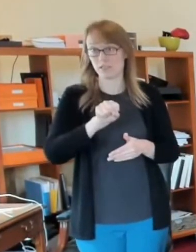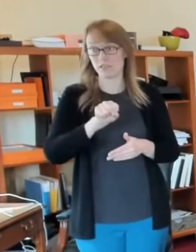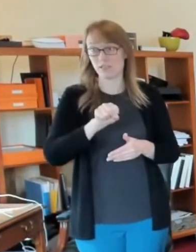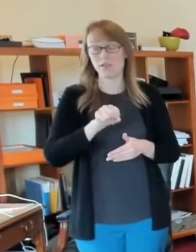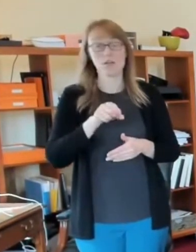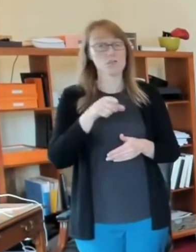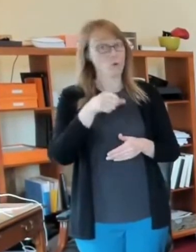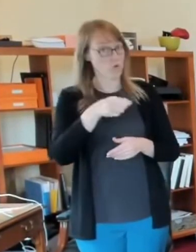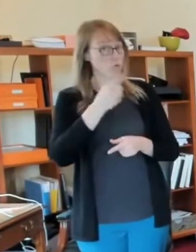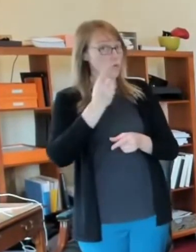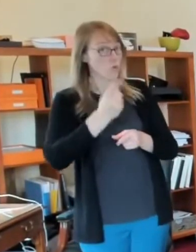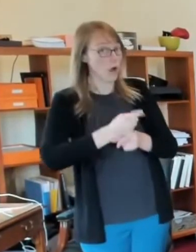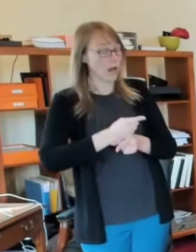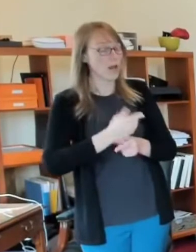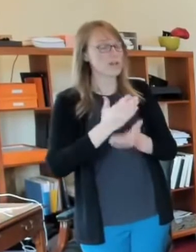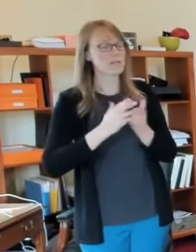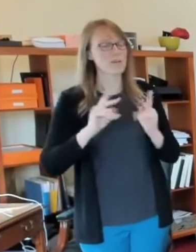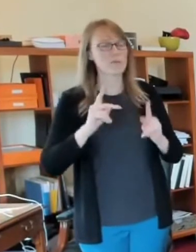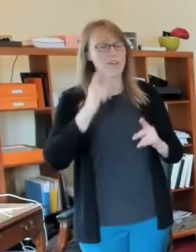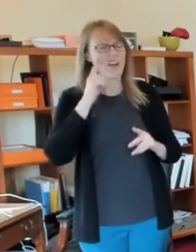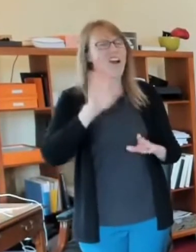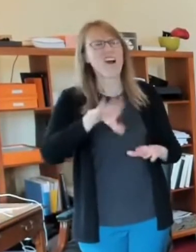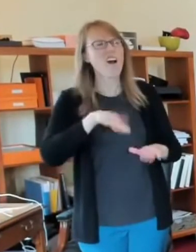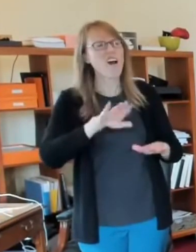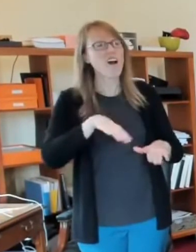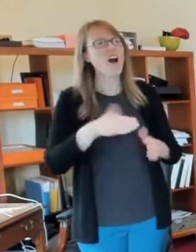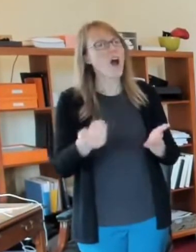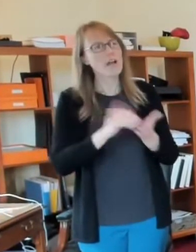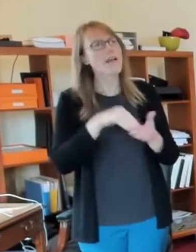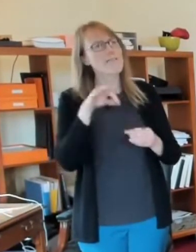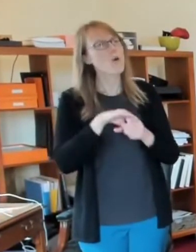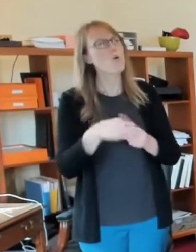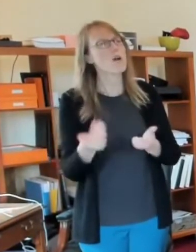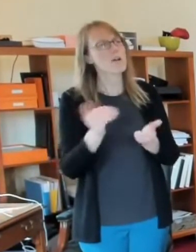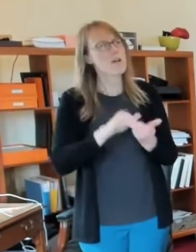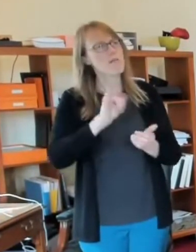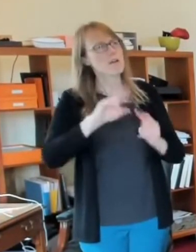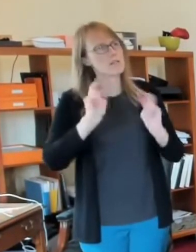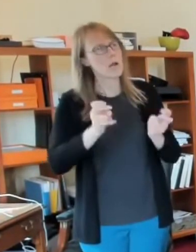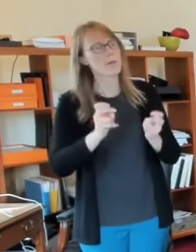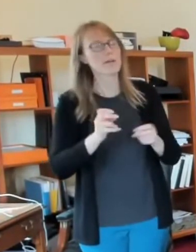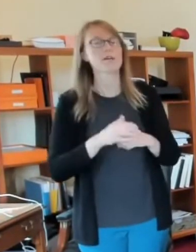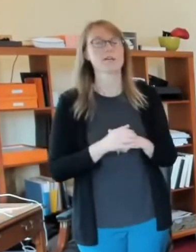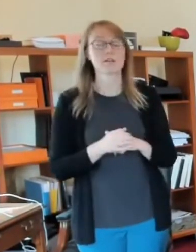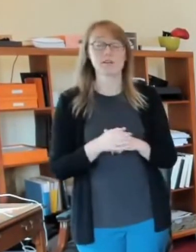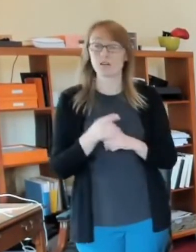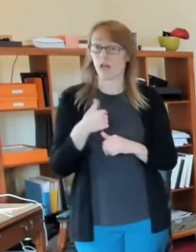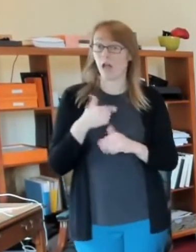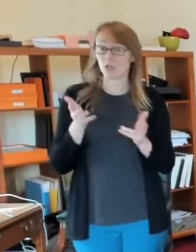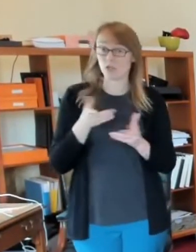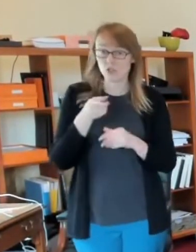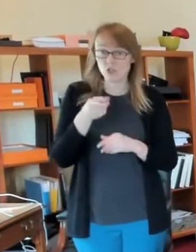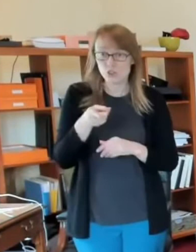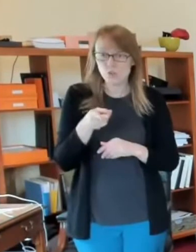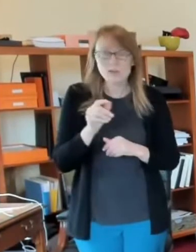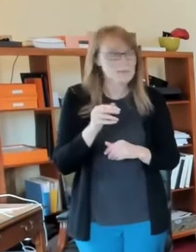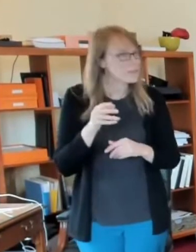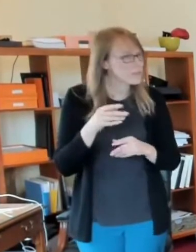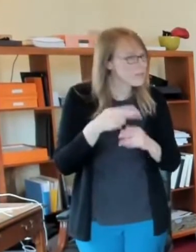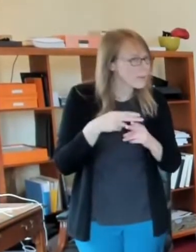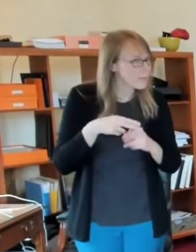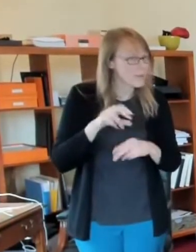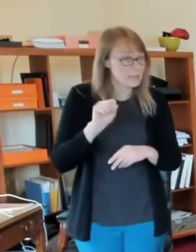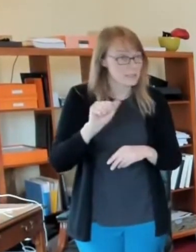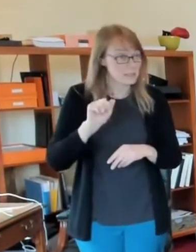Some folks think that there should be a do-over on that vote. And I would just encourage you, is it Sarah? Sarah, I would